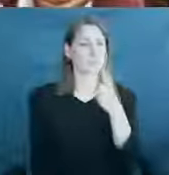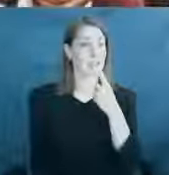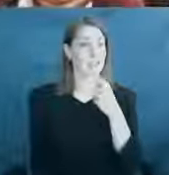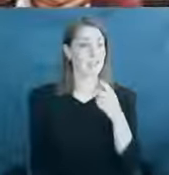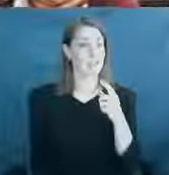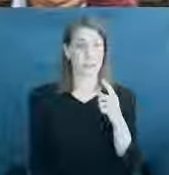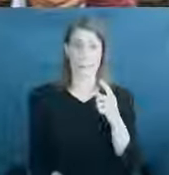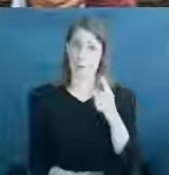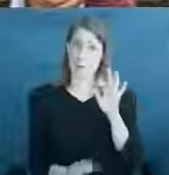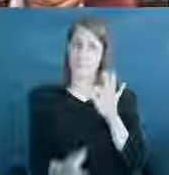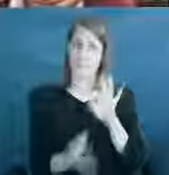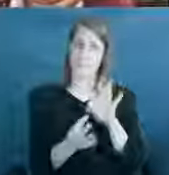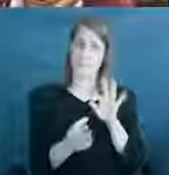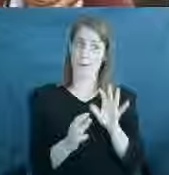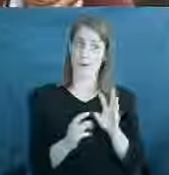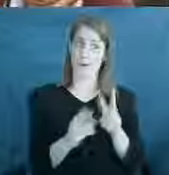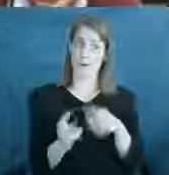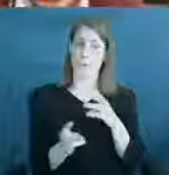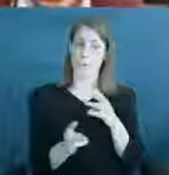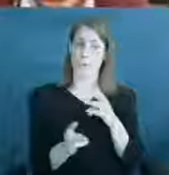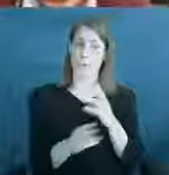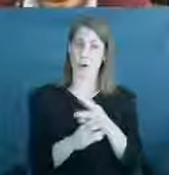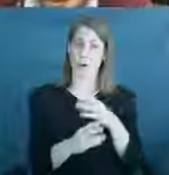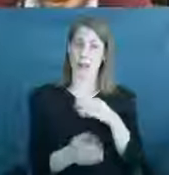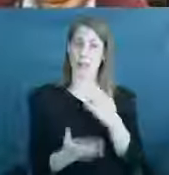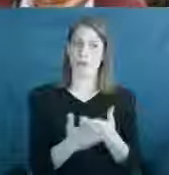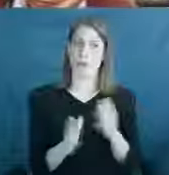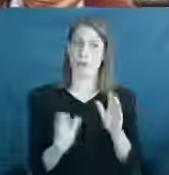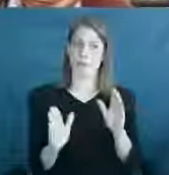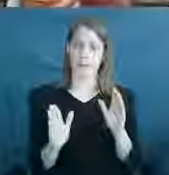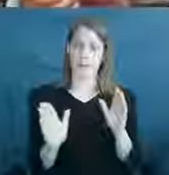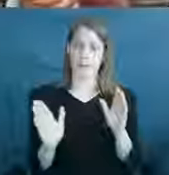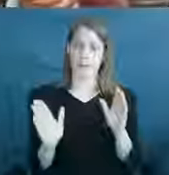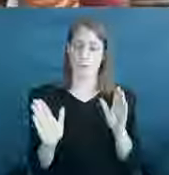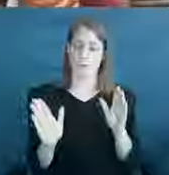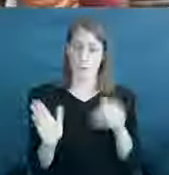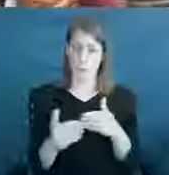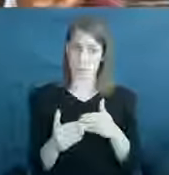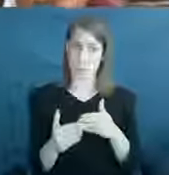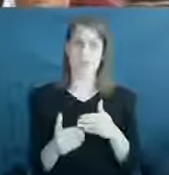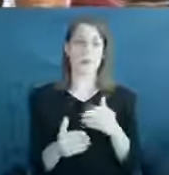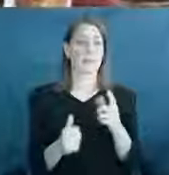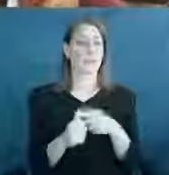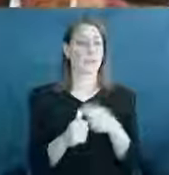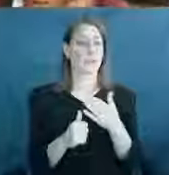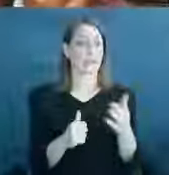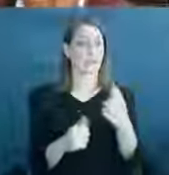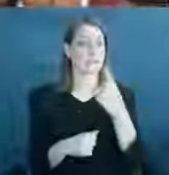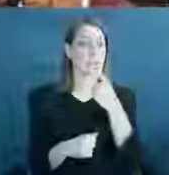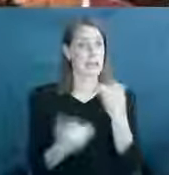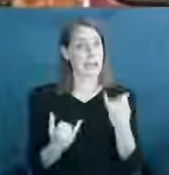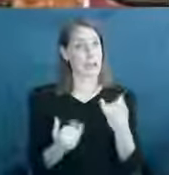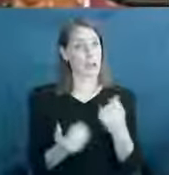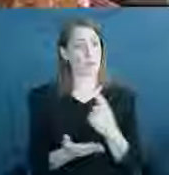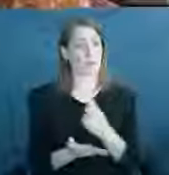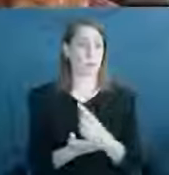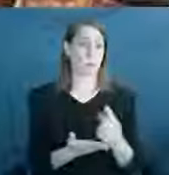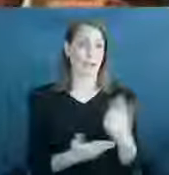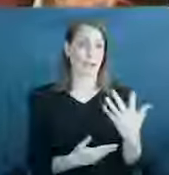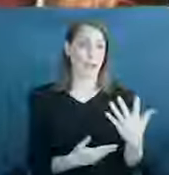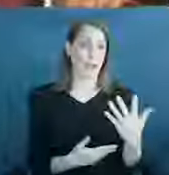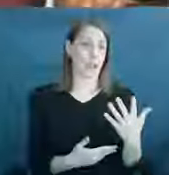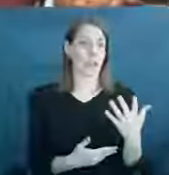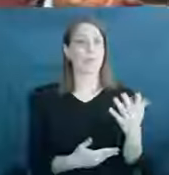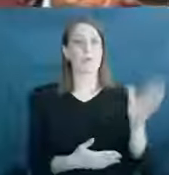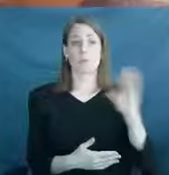we could have come across like that. In an ideal world, I arrive in a room and you say, hello, Johnny, it's week